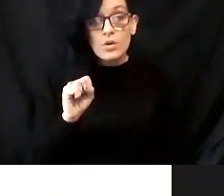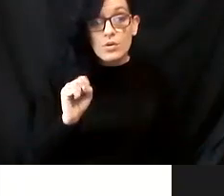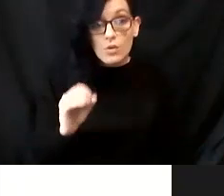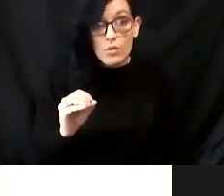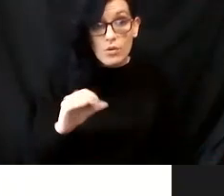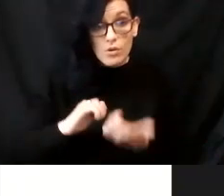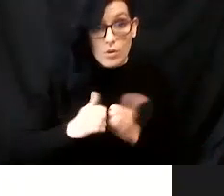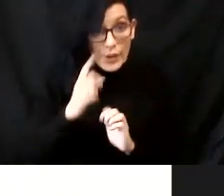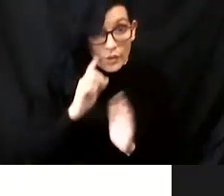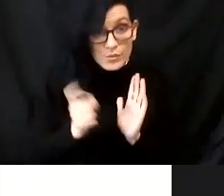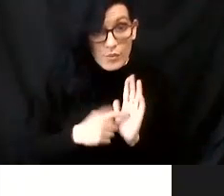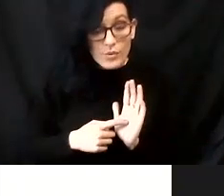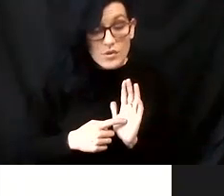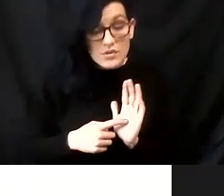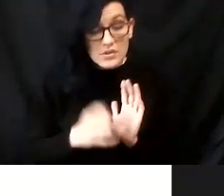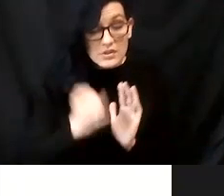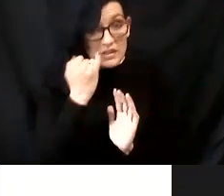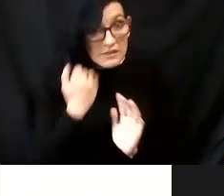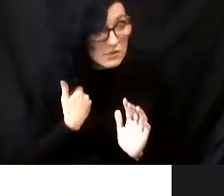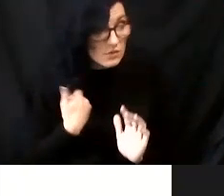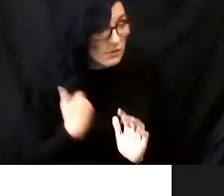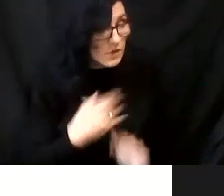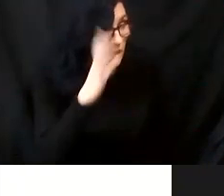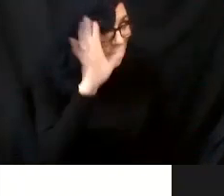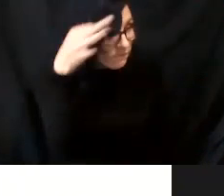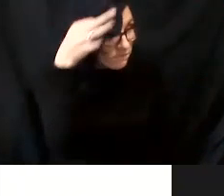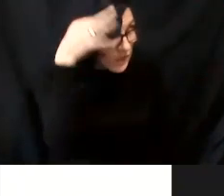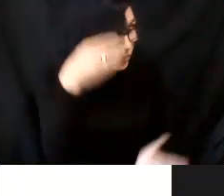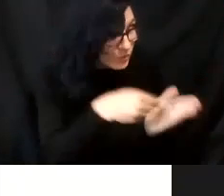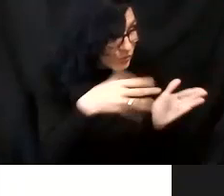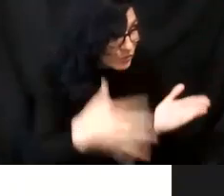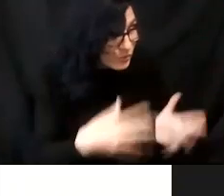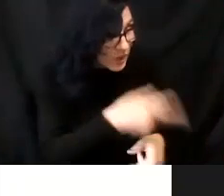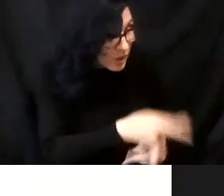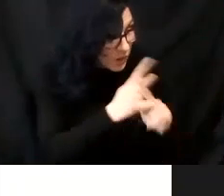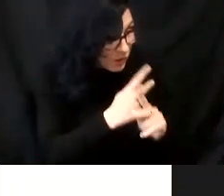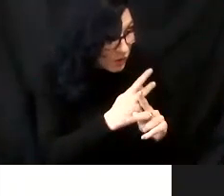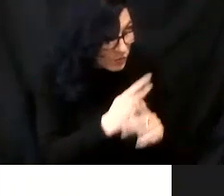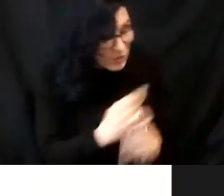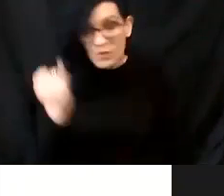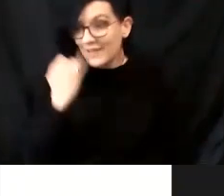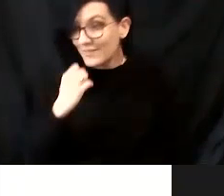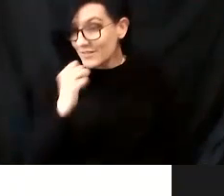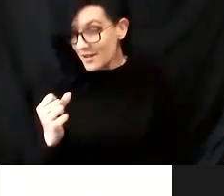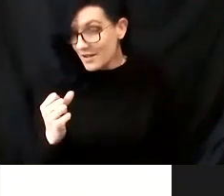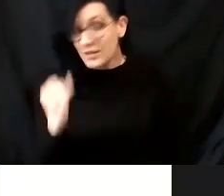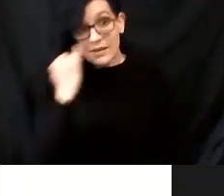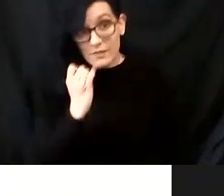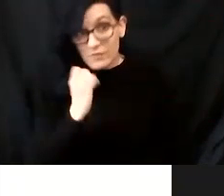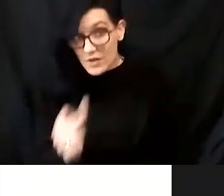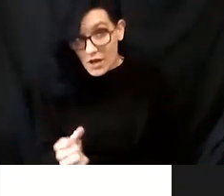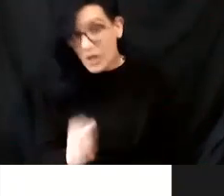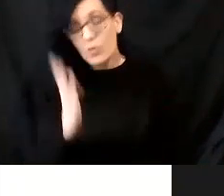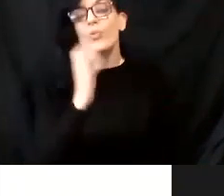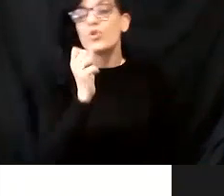or if to tell if it's not a federal student loan, it's not going to show up on the system, is to sign into